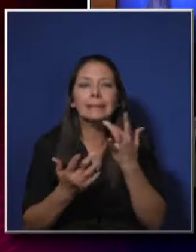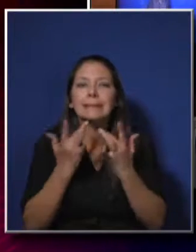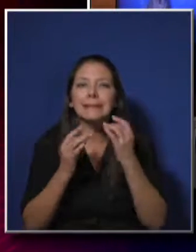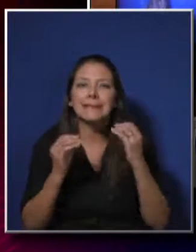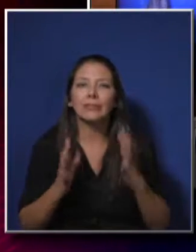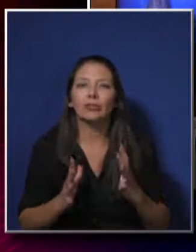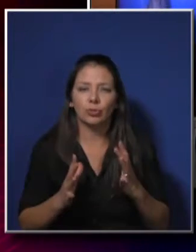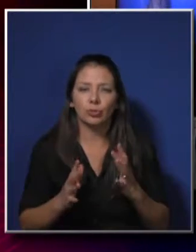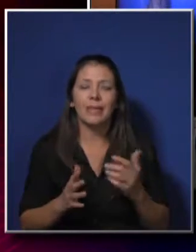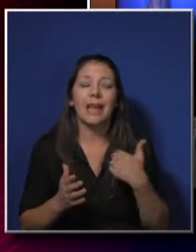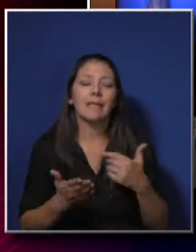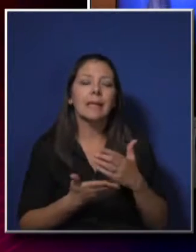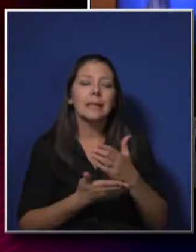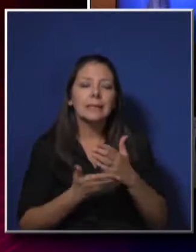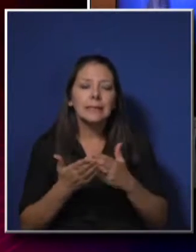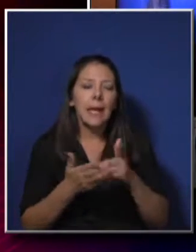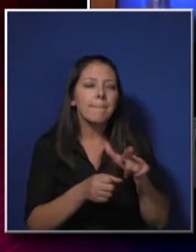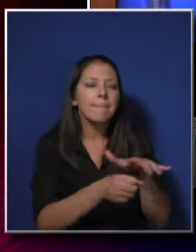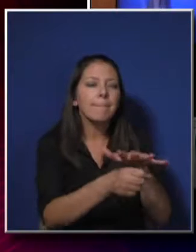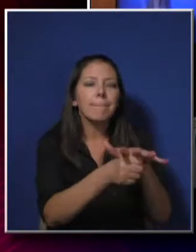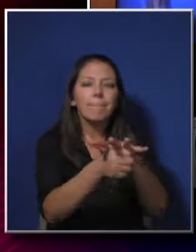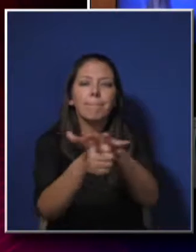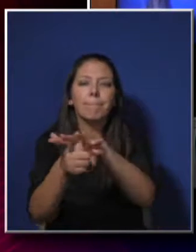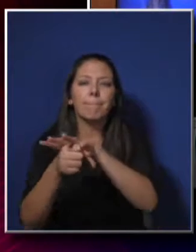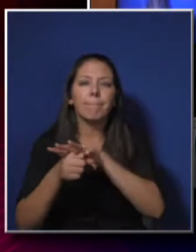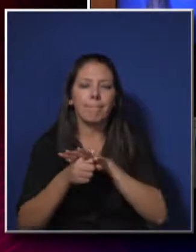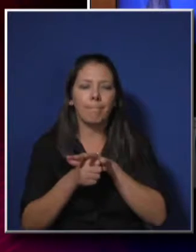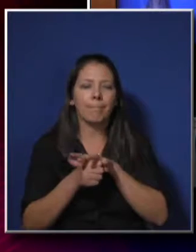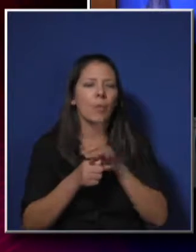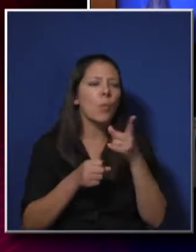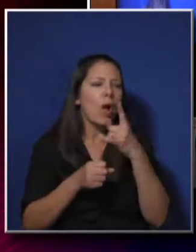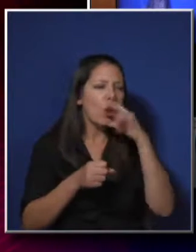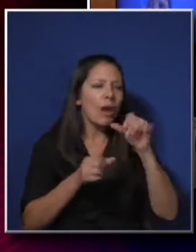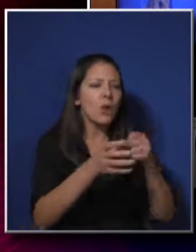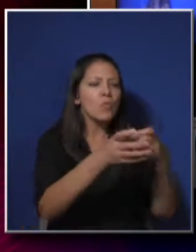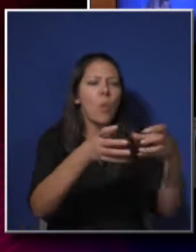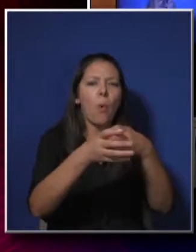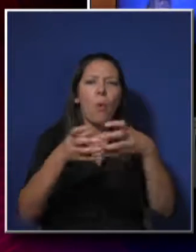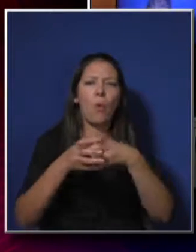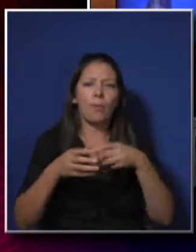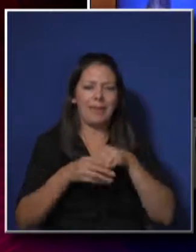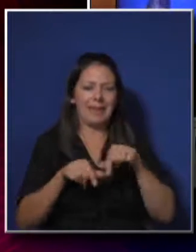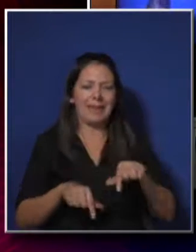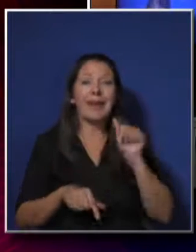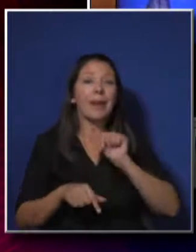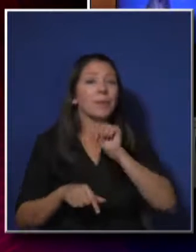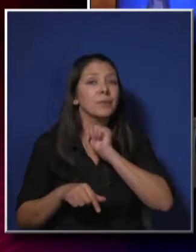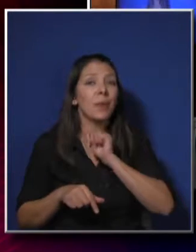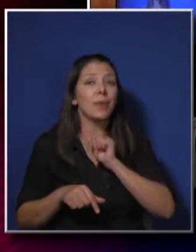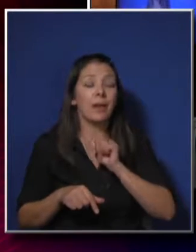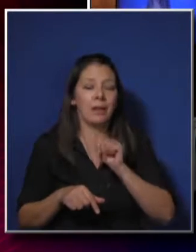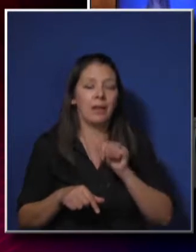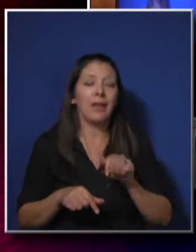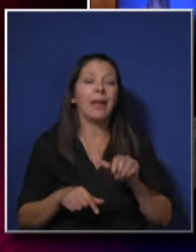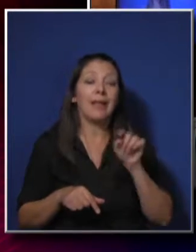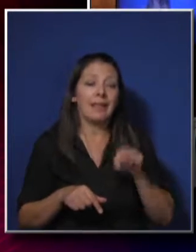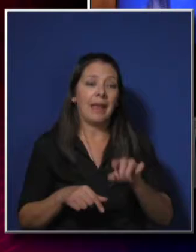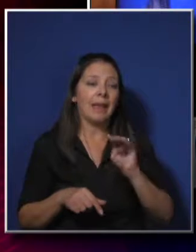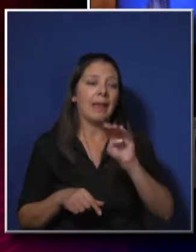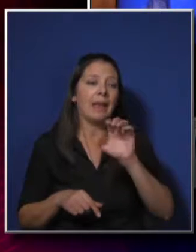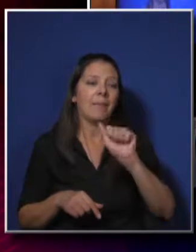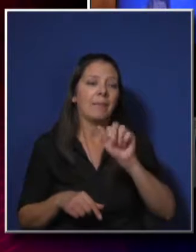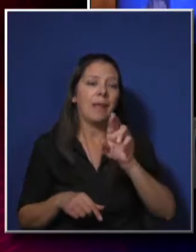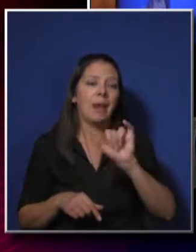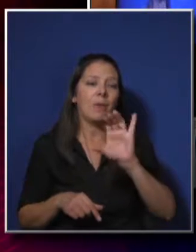We looked at some demographics on the growth in Arizona, and we see that that corridor from Maricopa